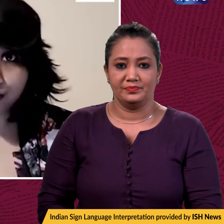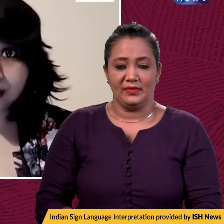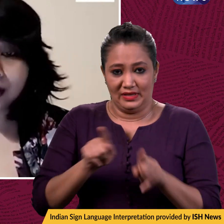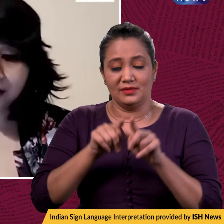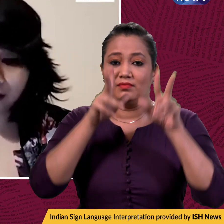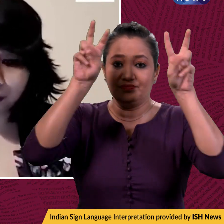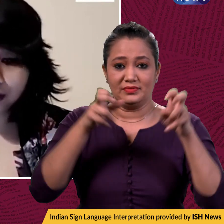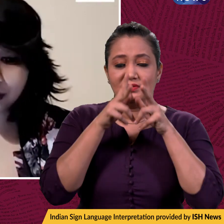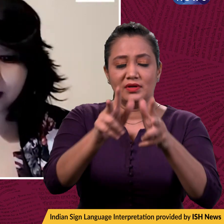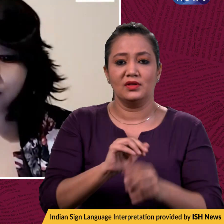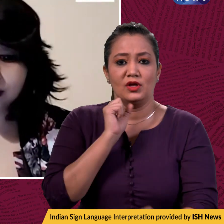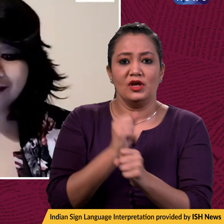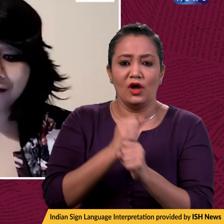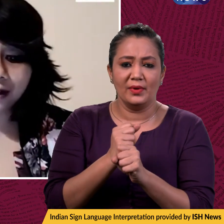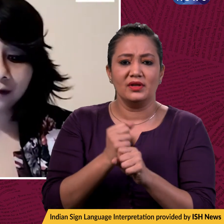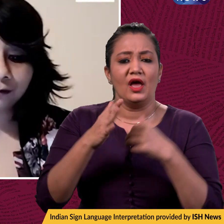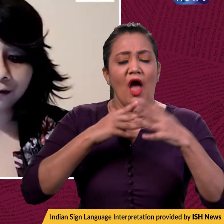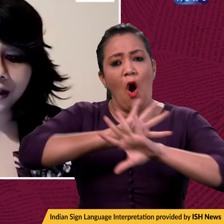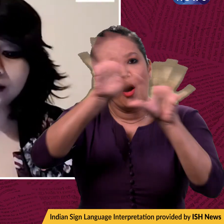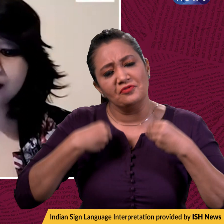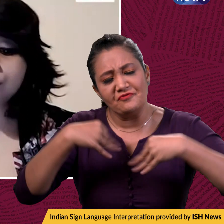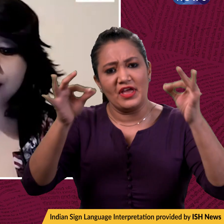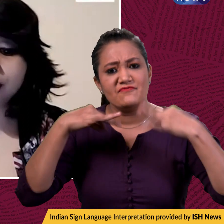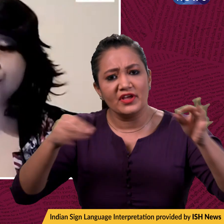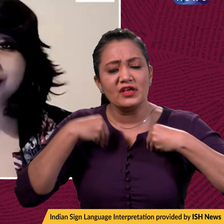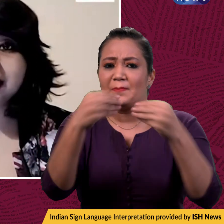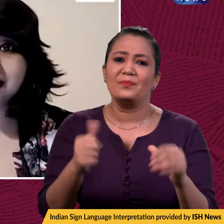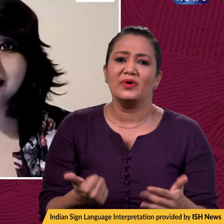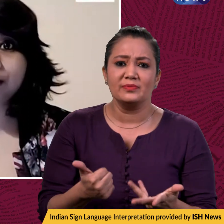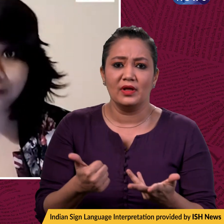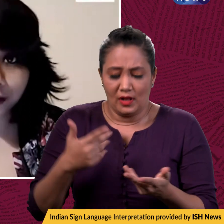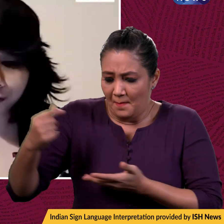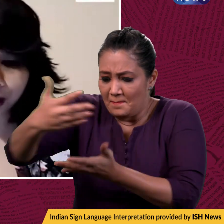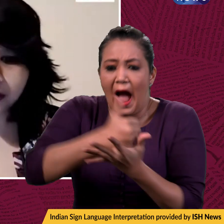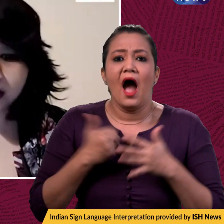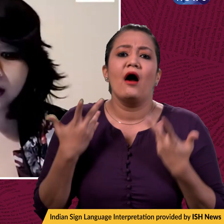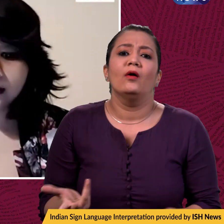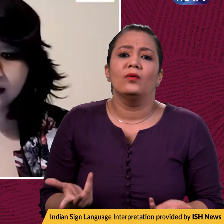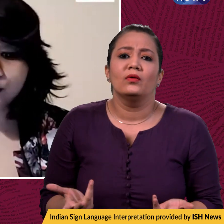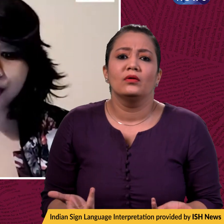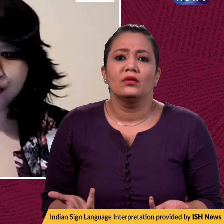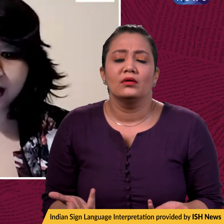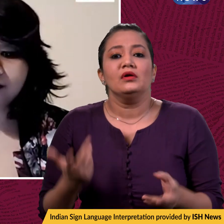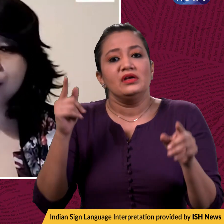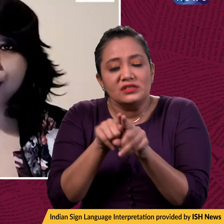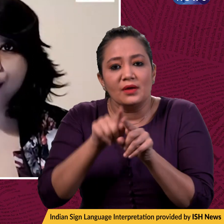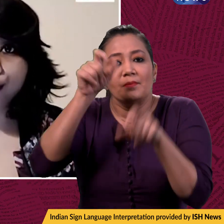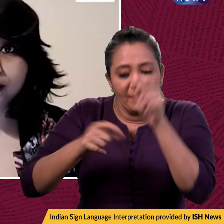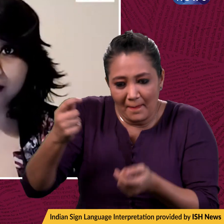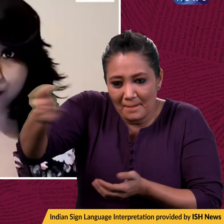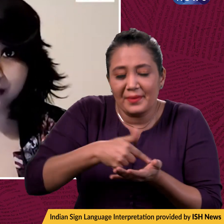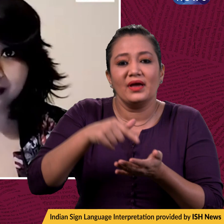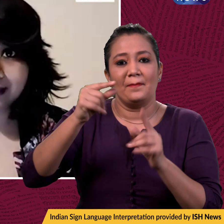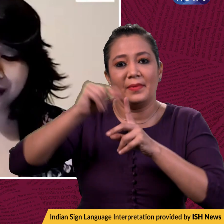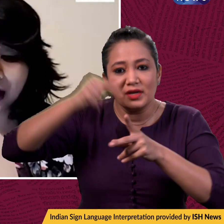and I quote, "The government cannot give everything for free. This is where the government gets its revenue from. This is what drives